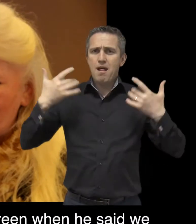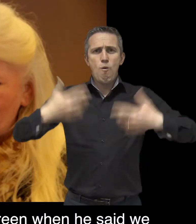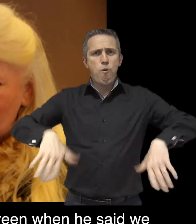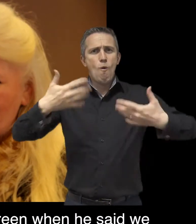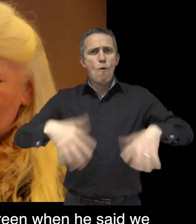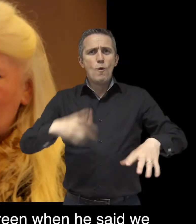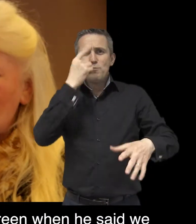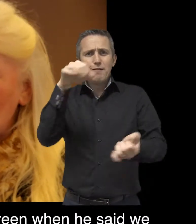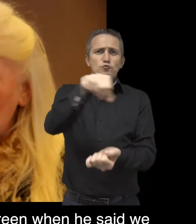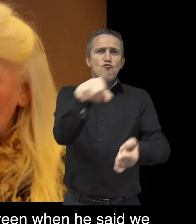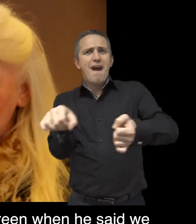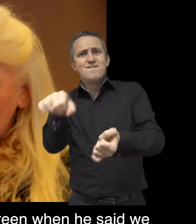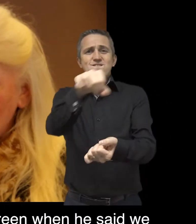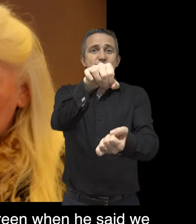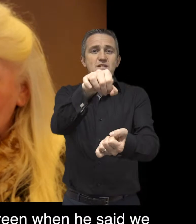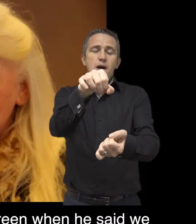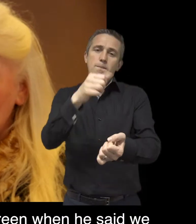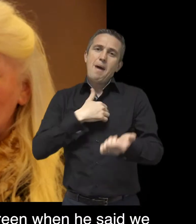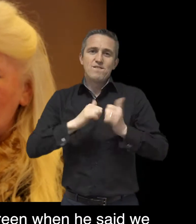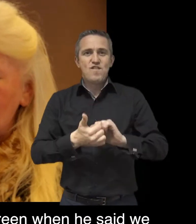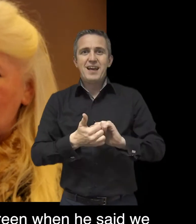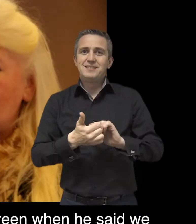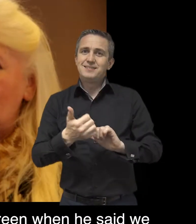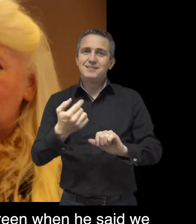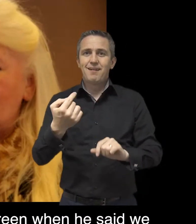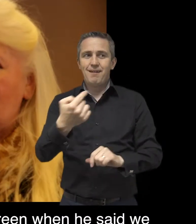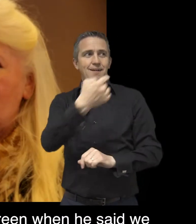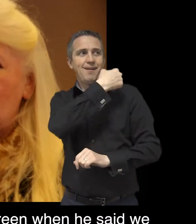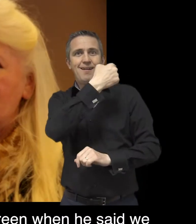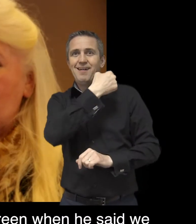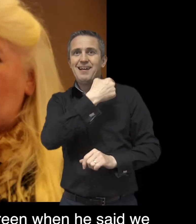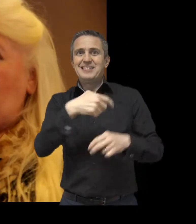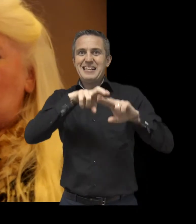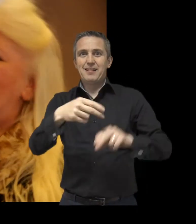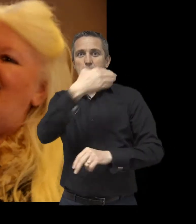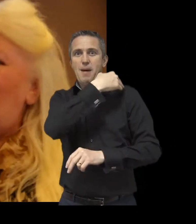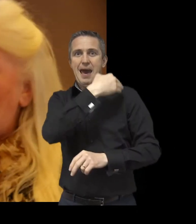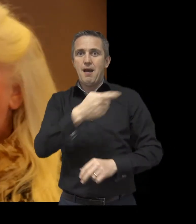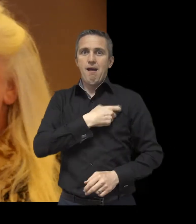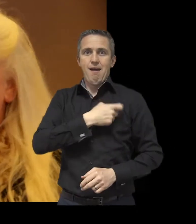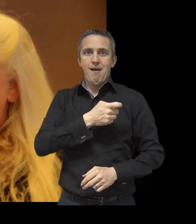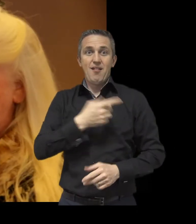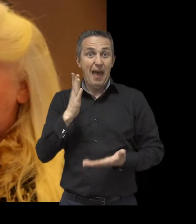brilliant. And poor Noreen, when he said we were going out on the road, I looked in the mirror and Noreen like...